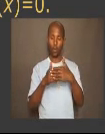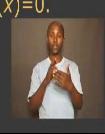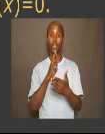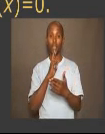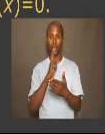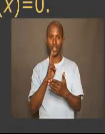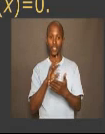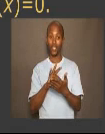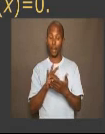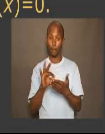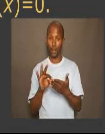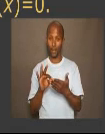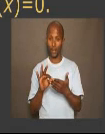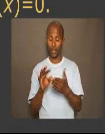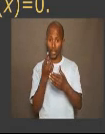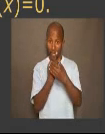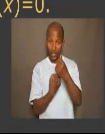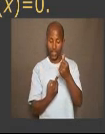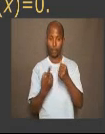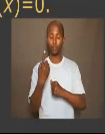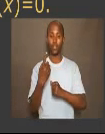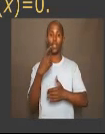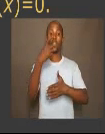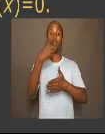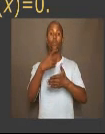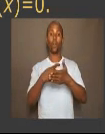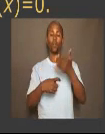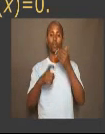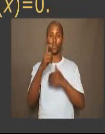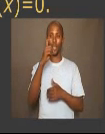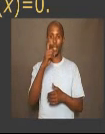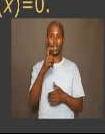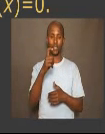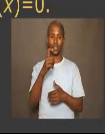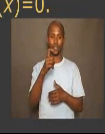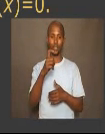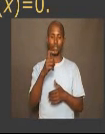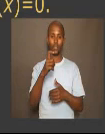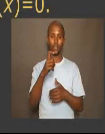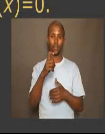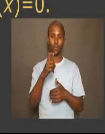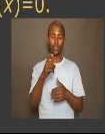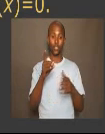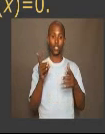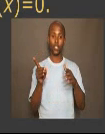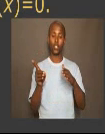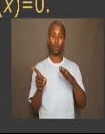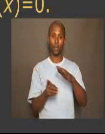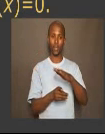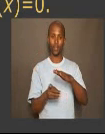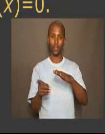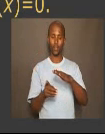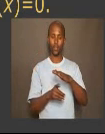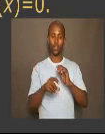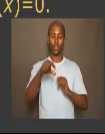numbers except the values of x that make the denominator